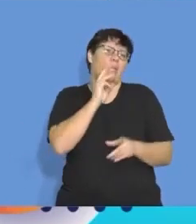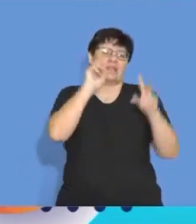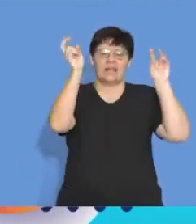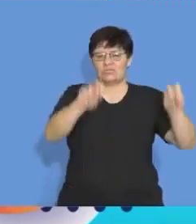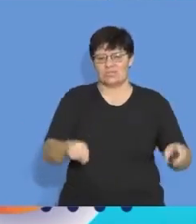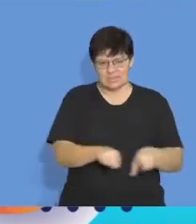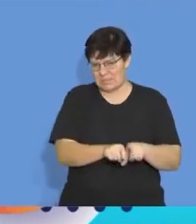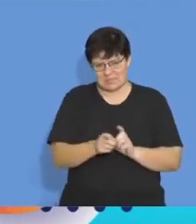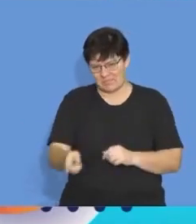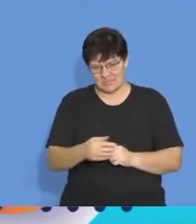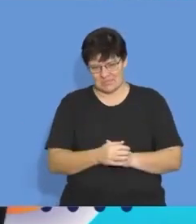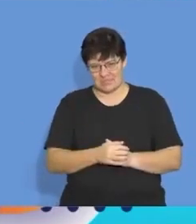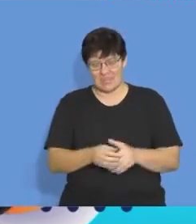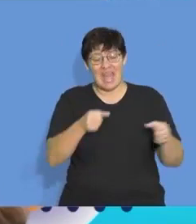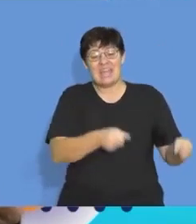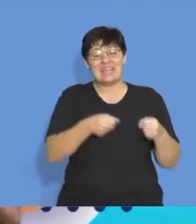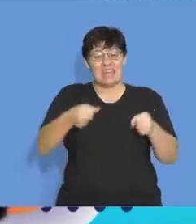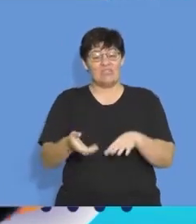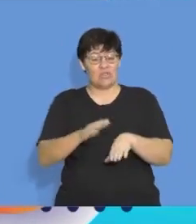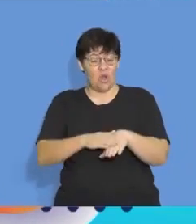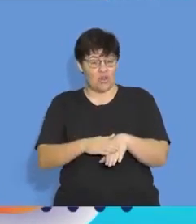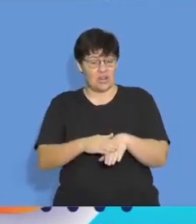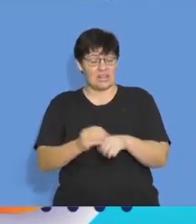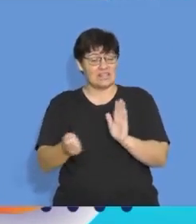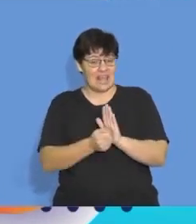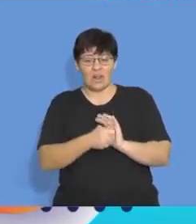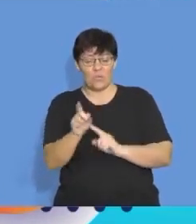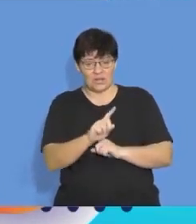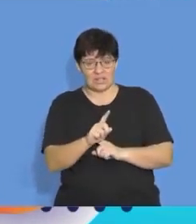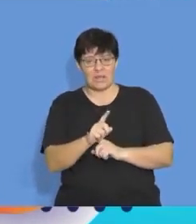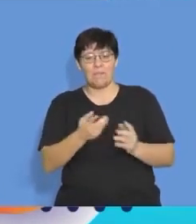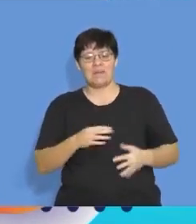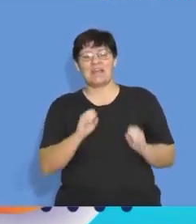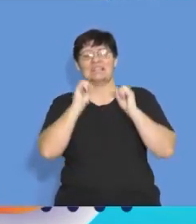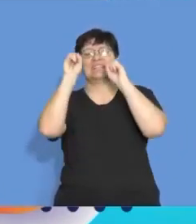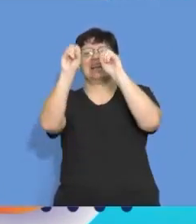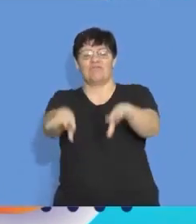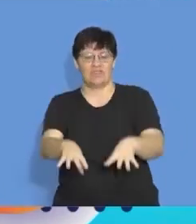words, carriage on sales. Another name for it is delivery expense.